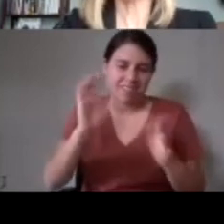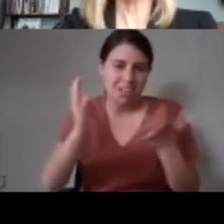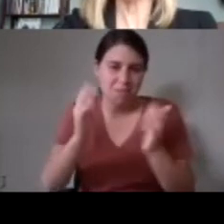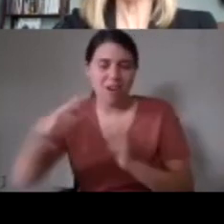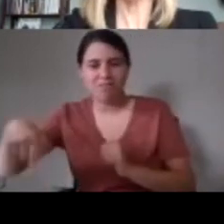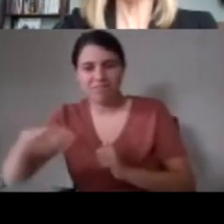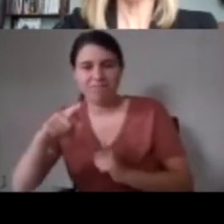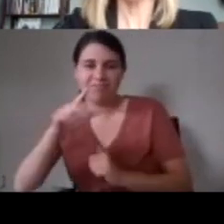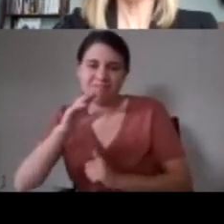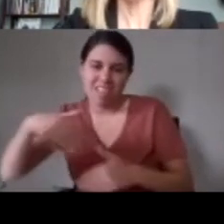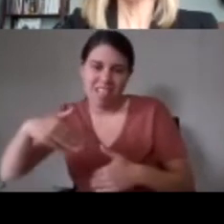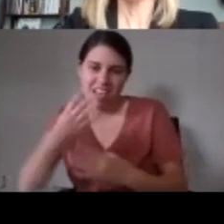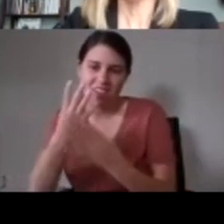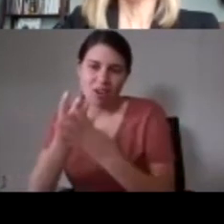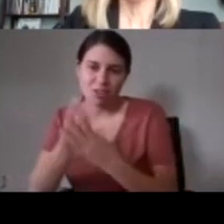sample.